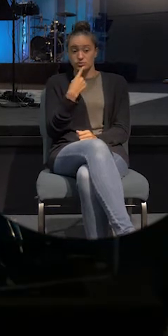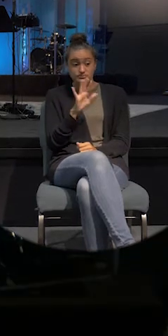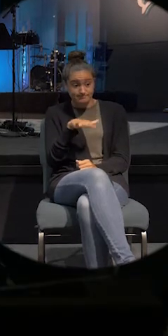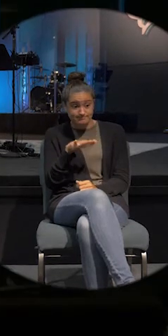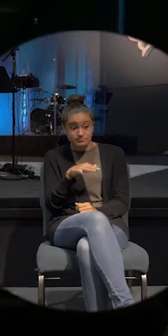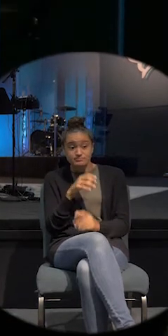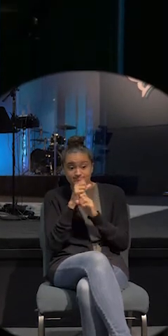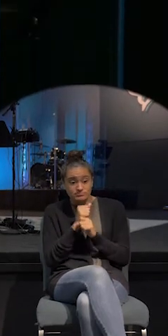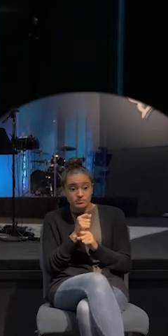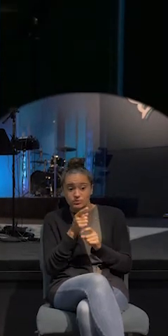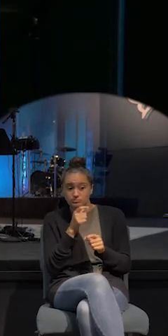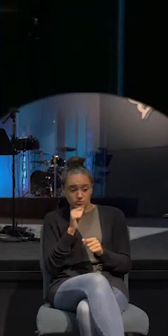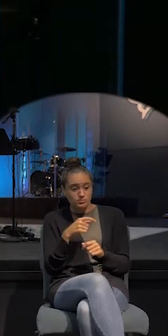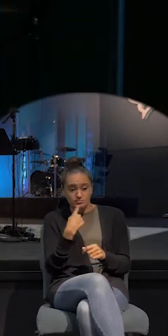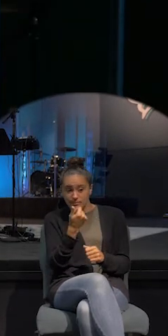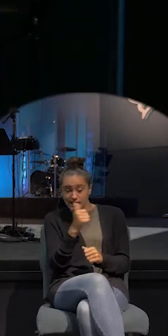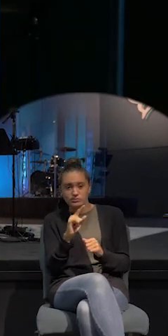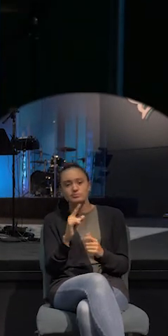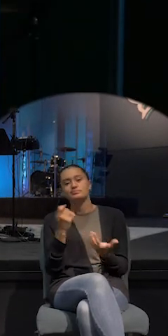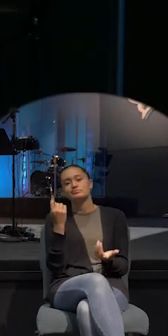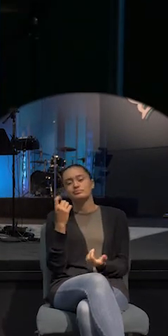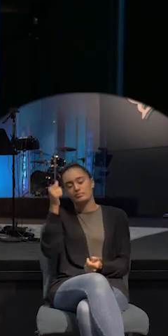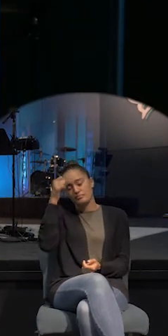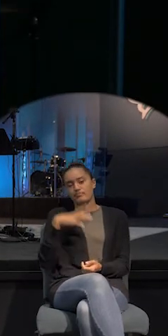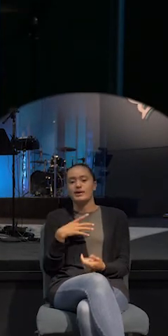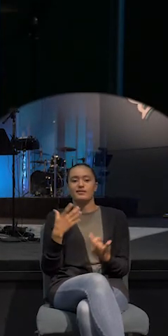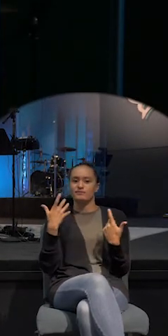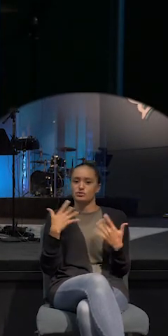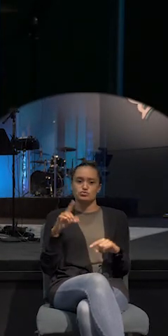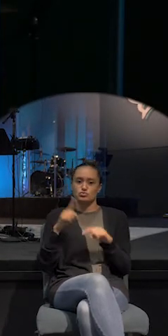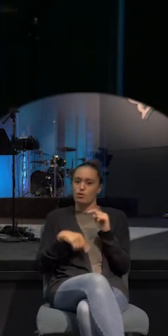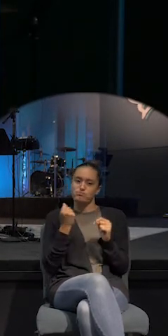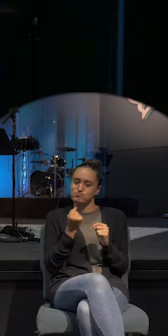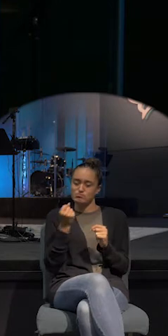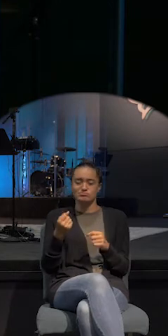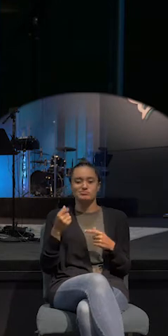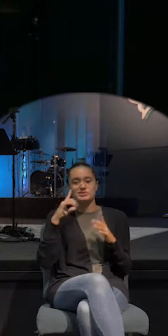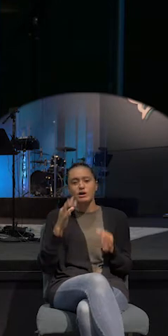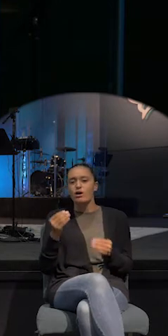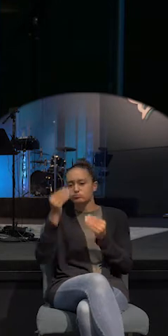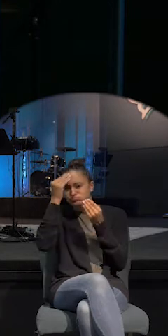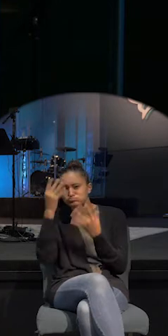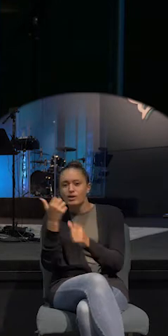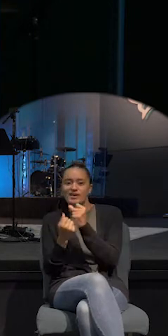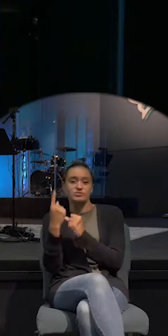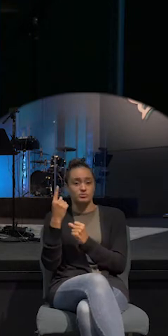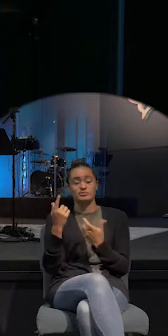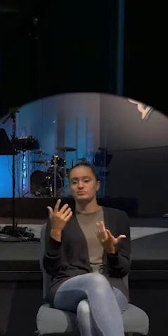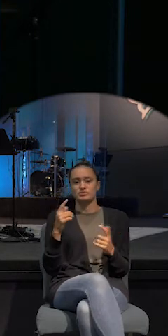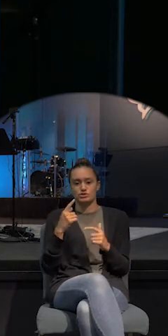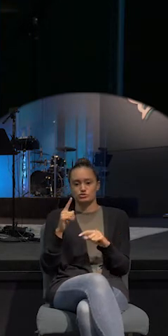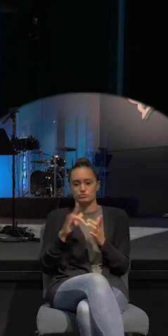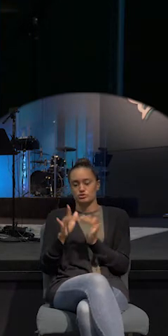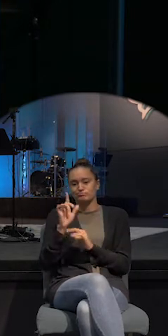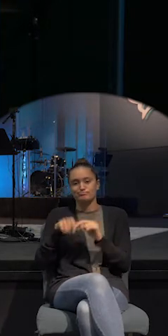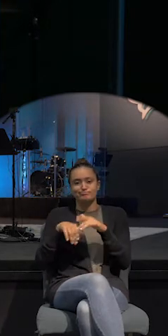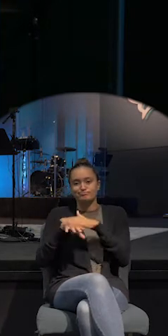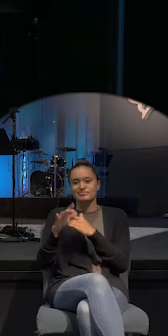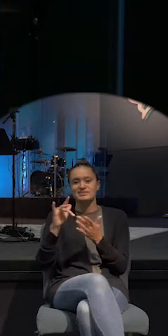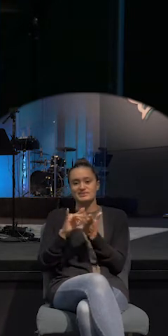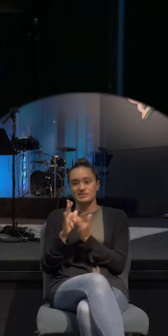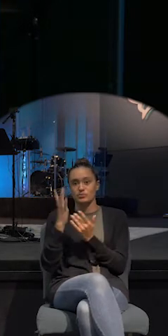the result was Jesus could no longer enter the city. And that all happened in chapter 1. Chapter